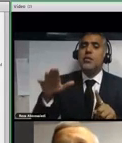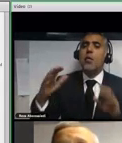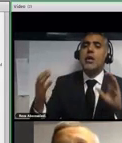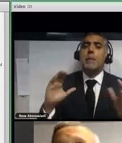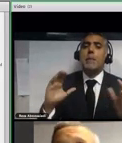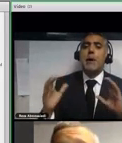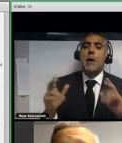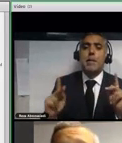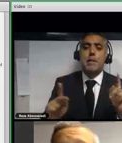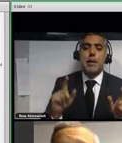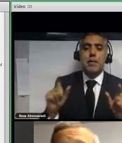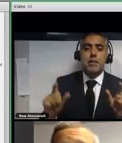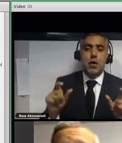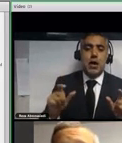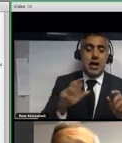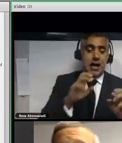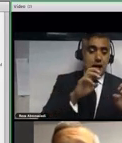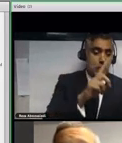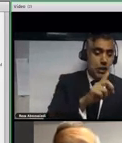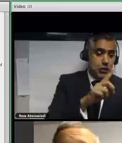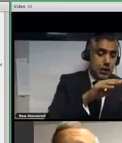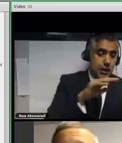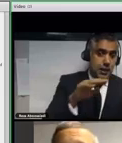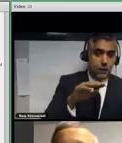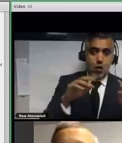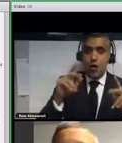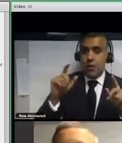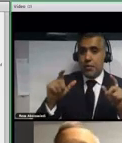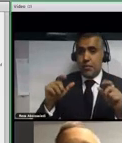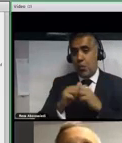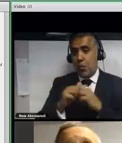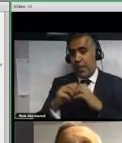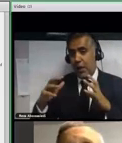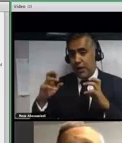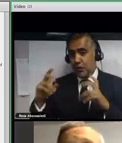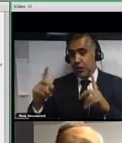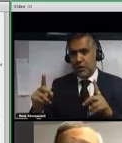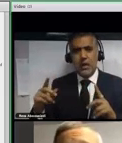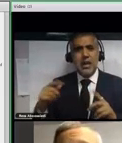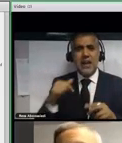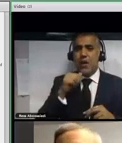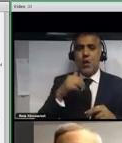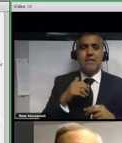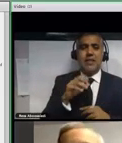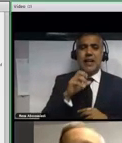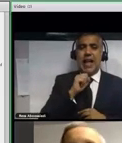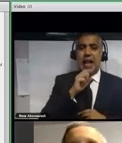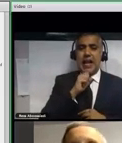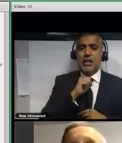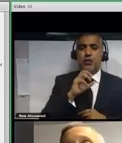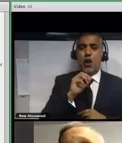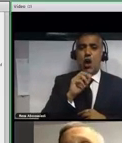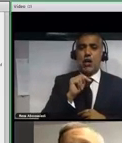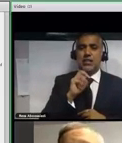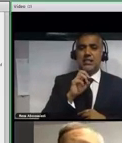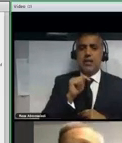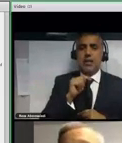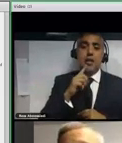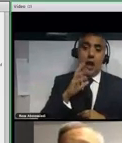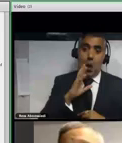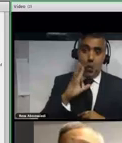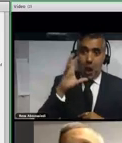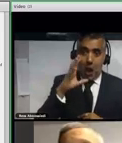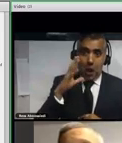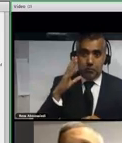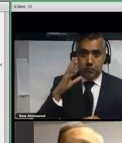compare the education levels of people with and without disabilities, if I don't have age of onset, I'm going to underestimate